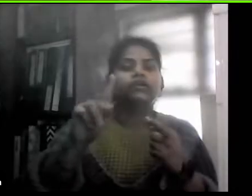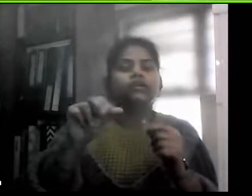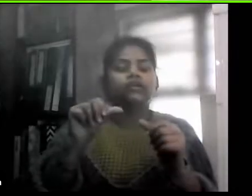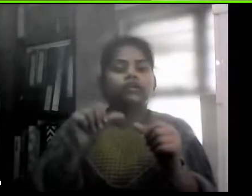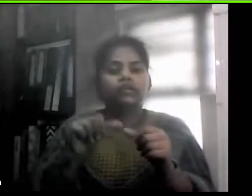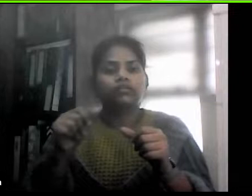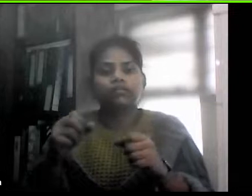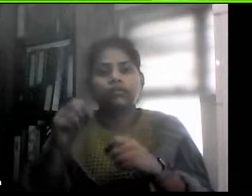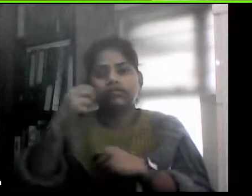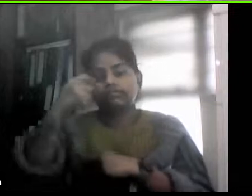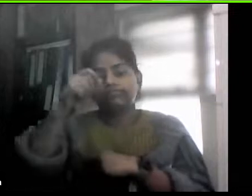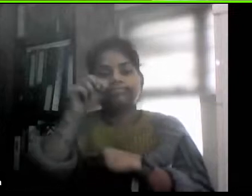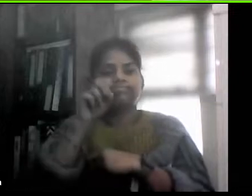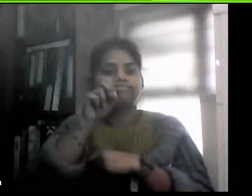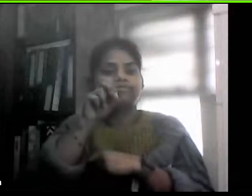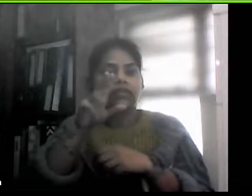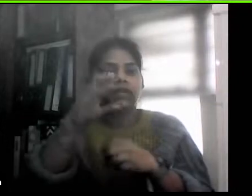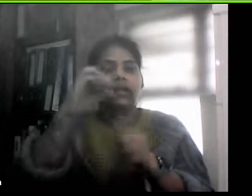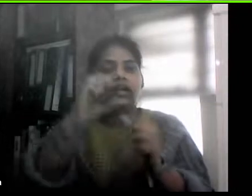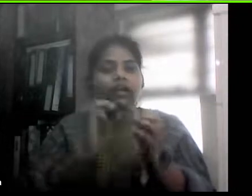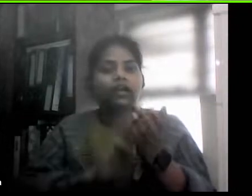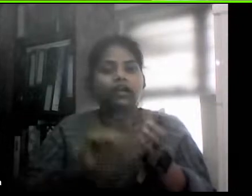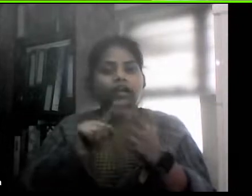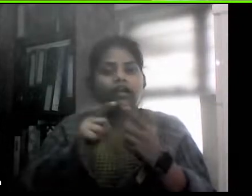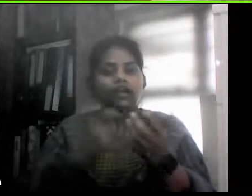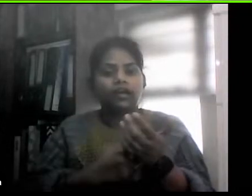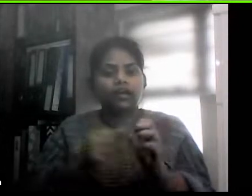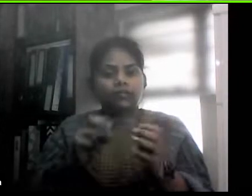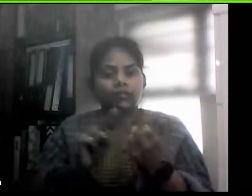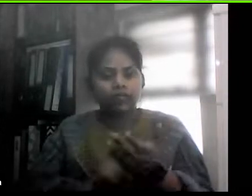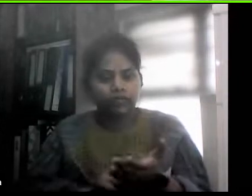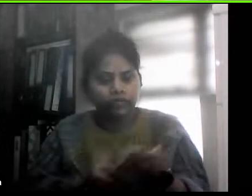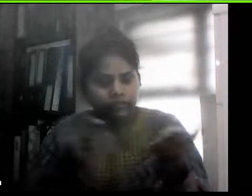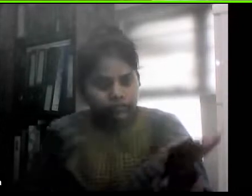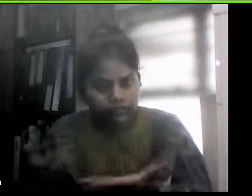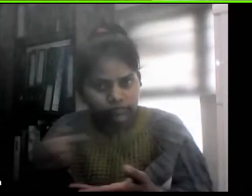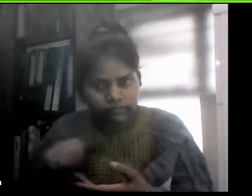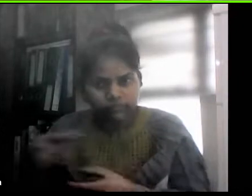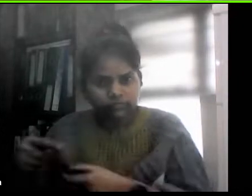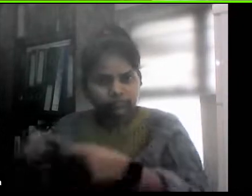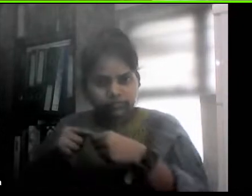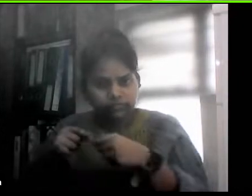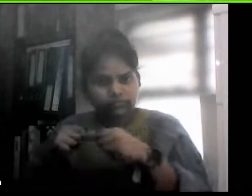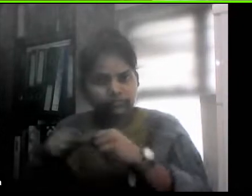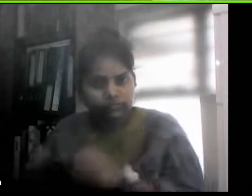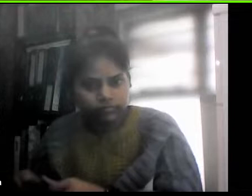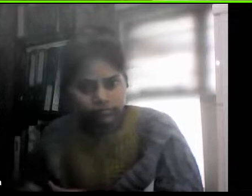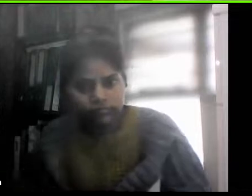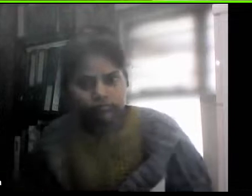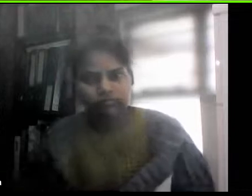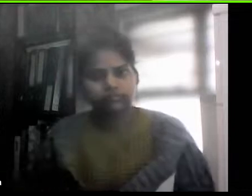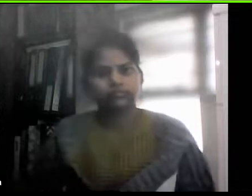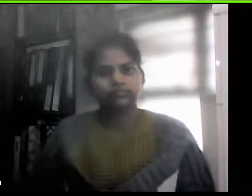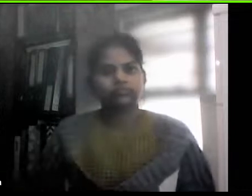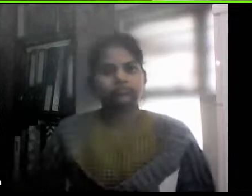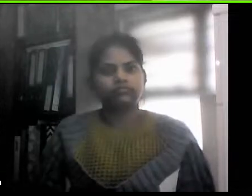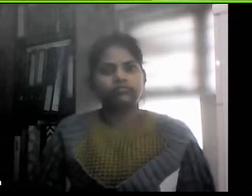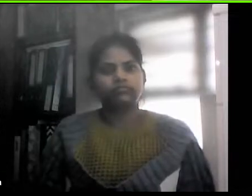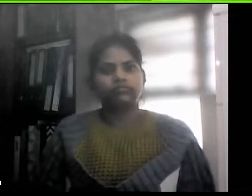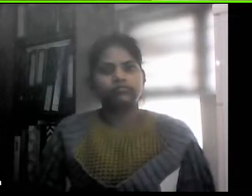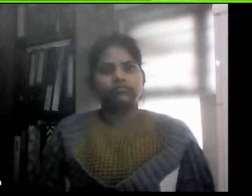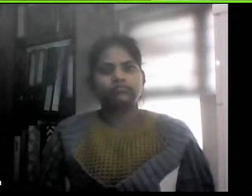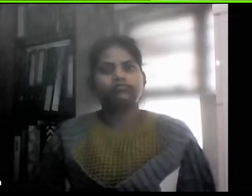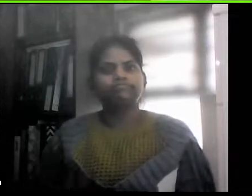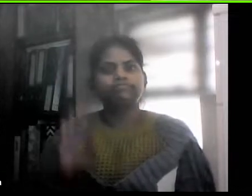are visible? And we'll take the questions, comments. For anyone who is not able to put it in the chat box, please raise